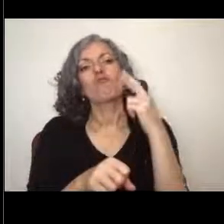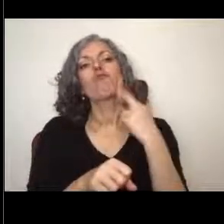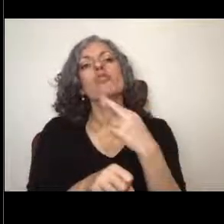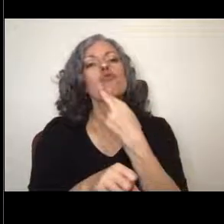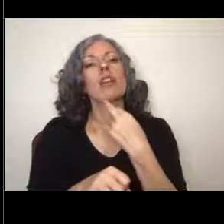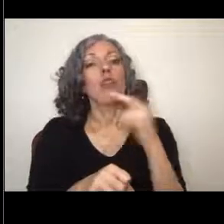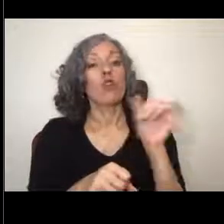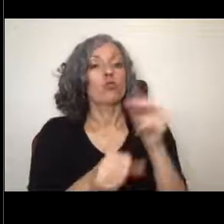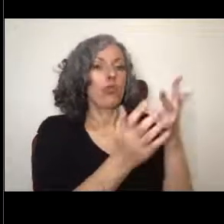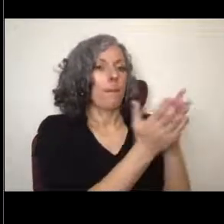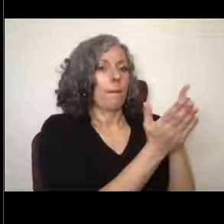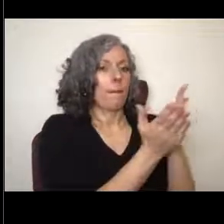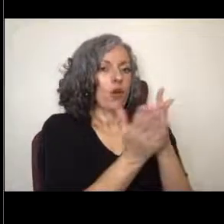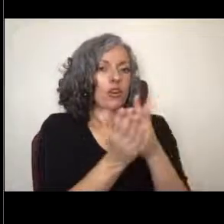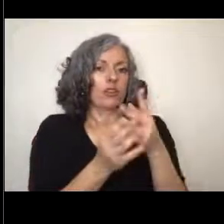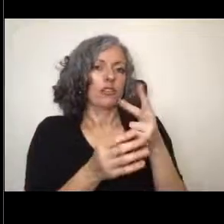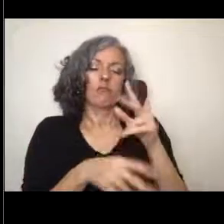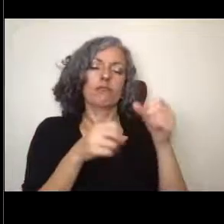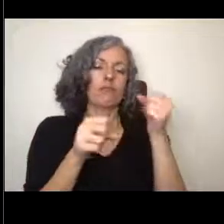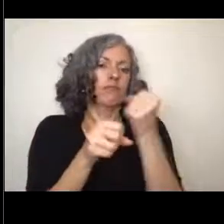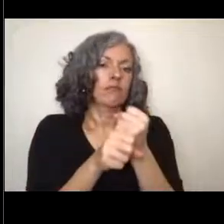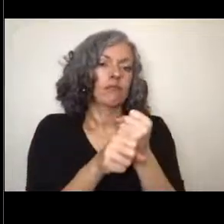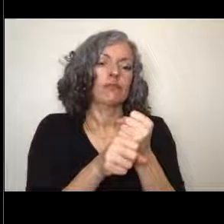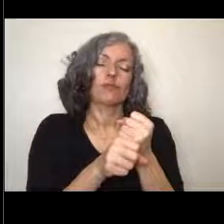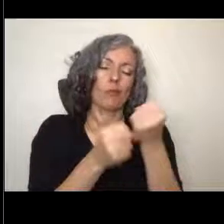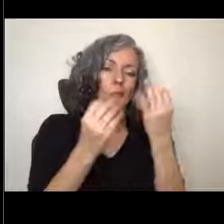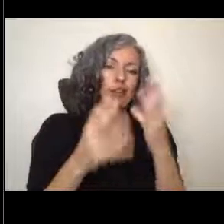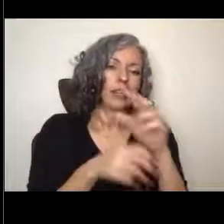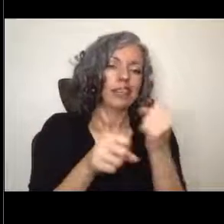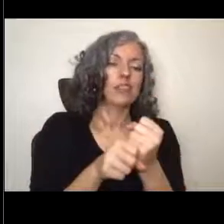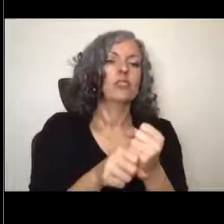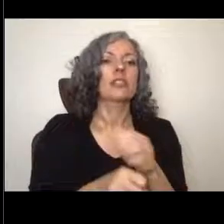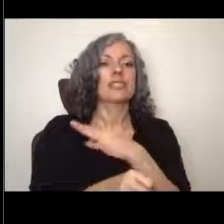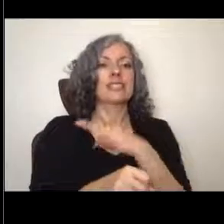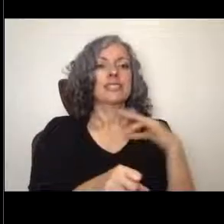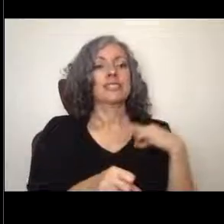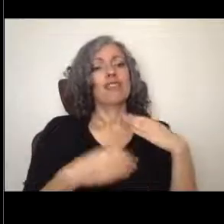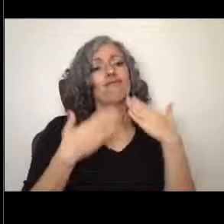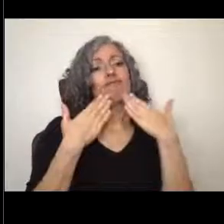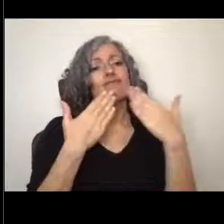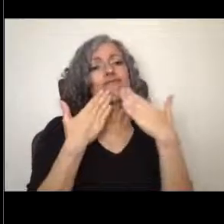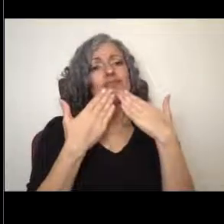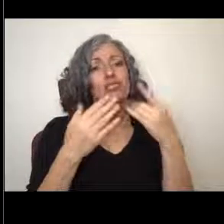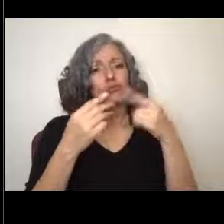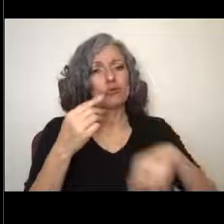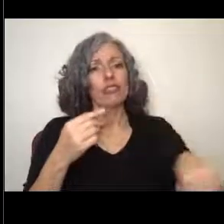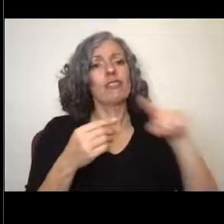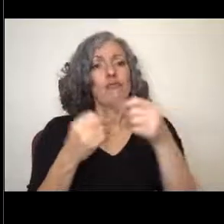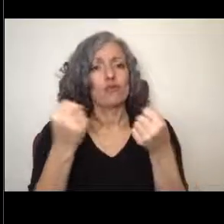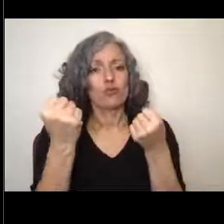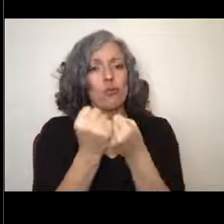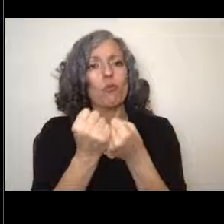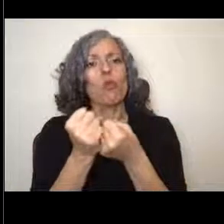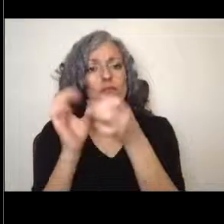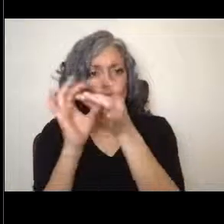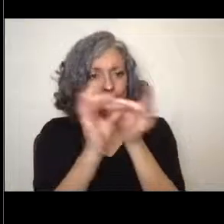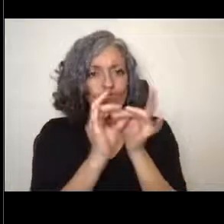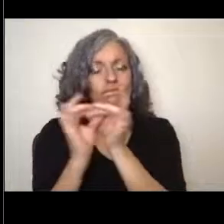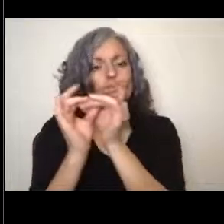have utilized for many years. Staff would like to express appreciation to Caltrans for their support and coordination throughout the review